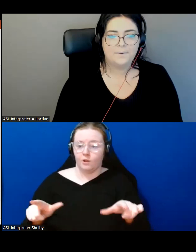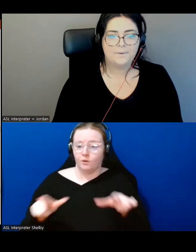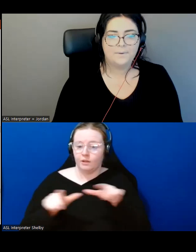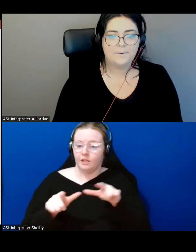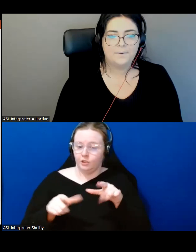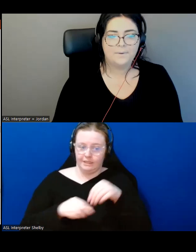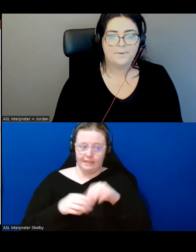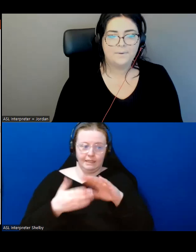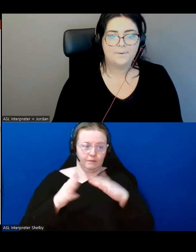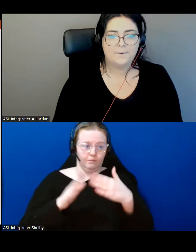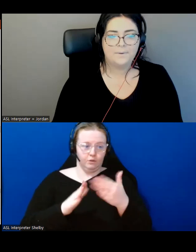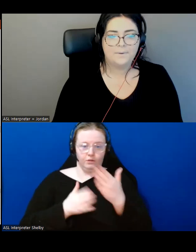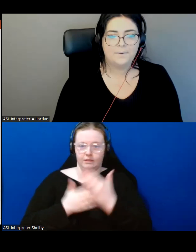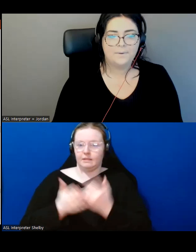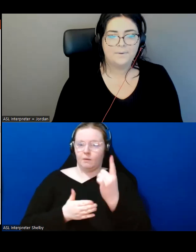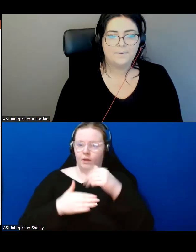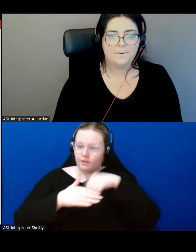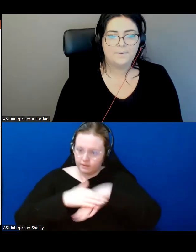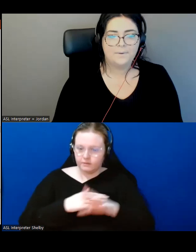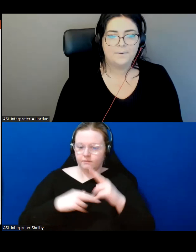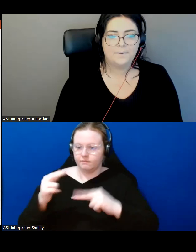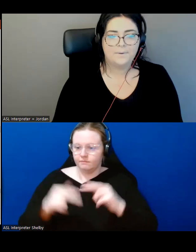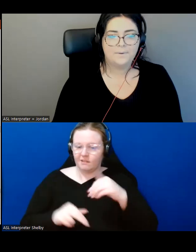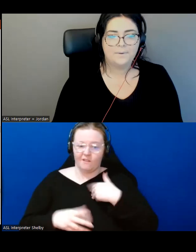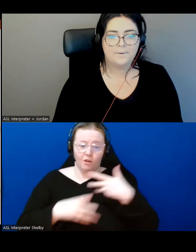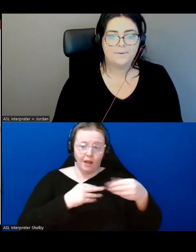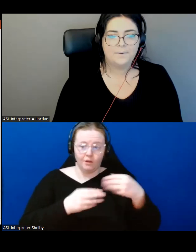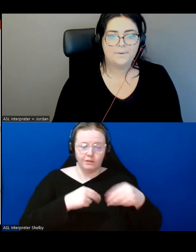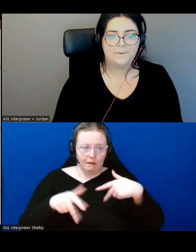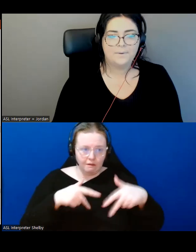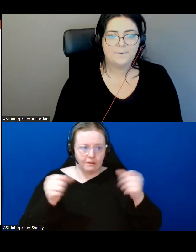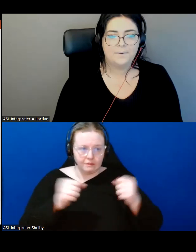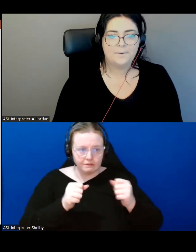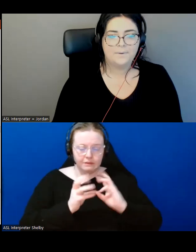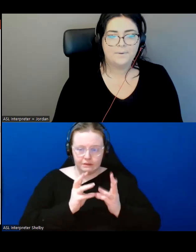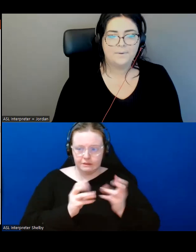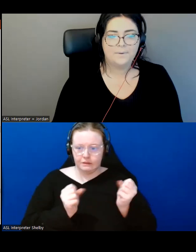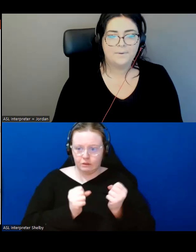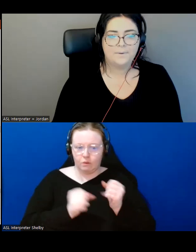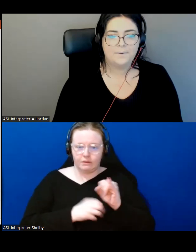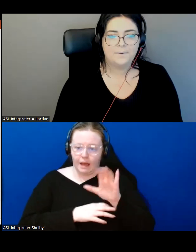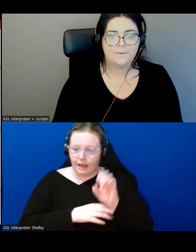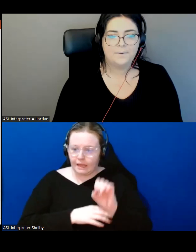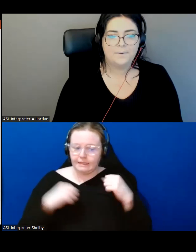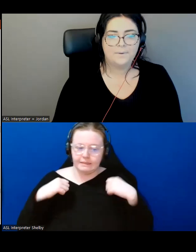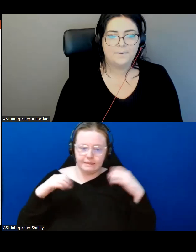and walk, because there's those concerns of walking outside in the winter with ice and snow and those